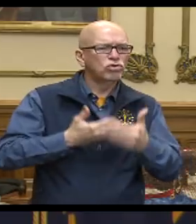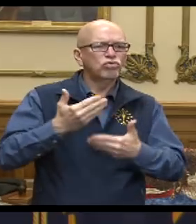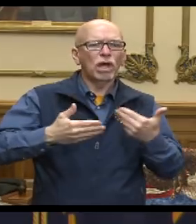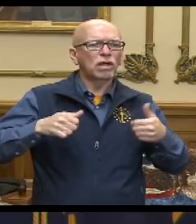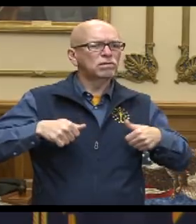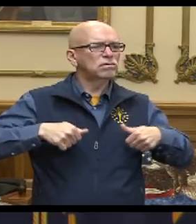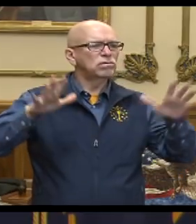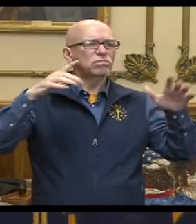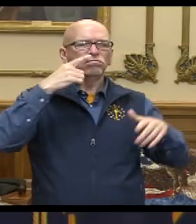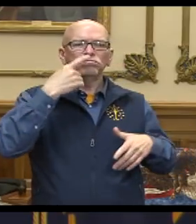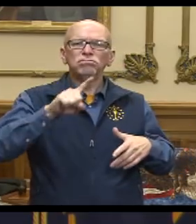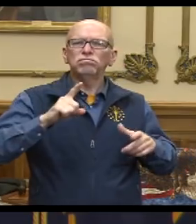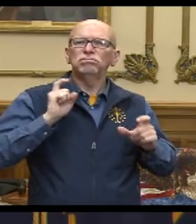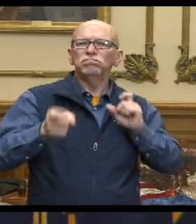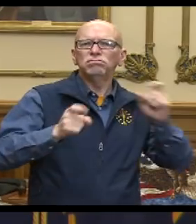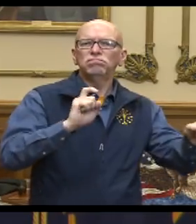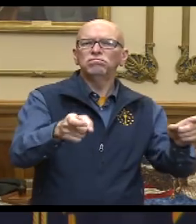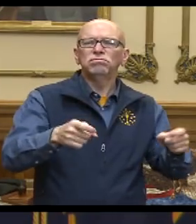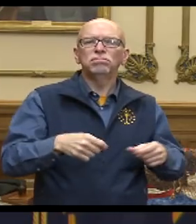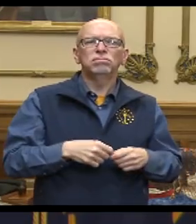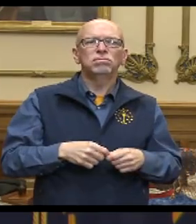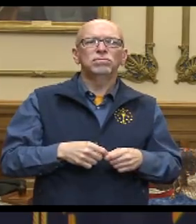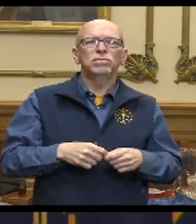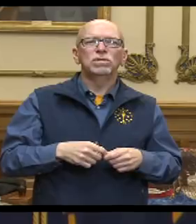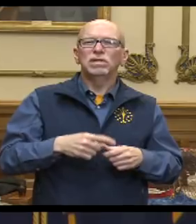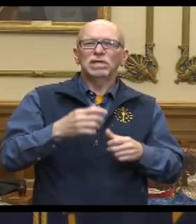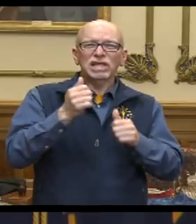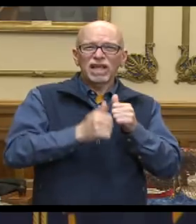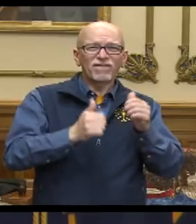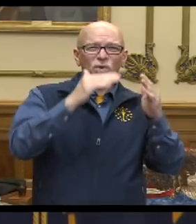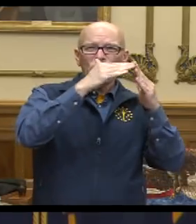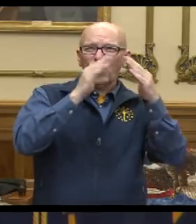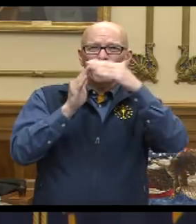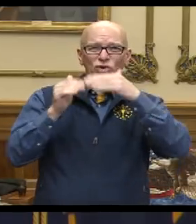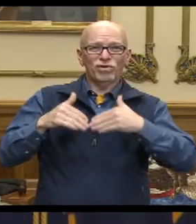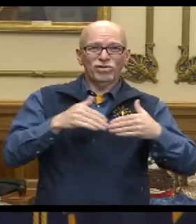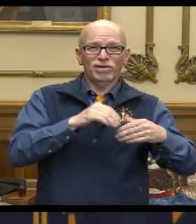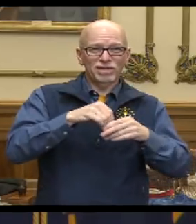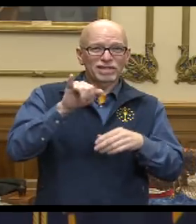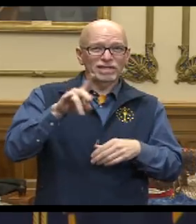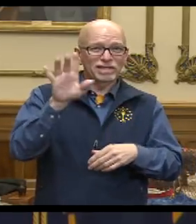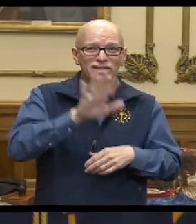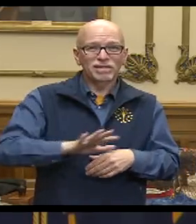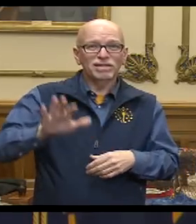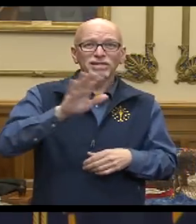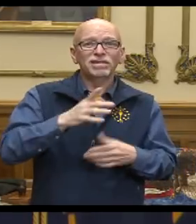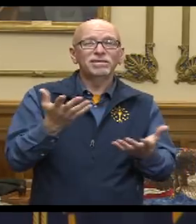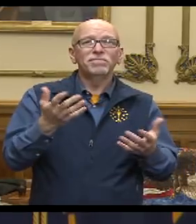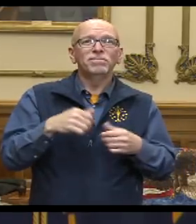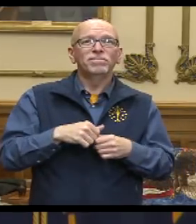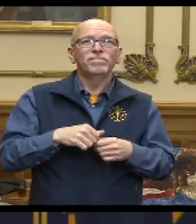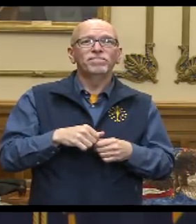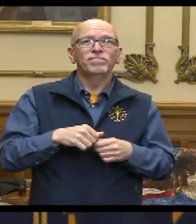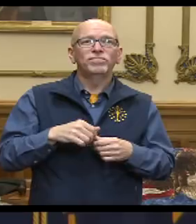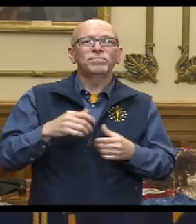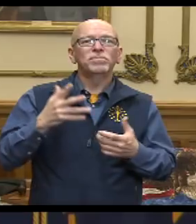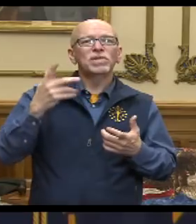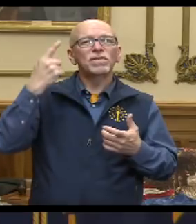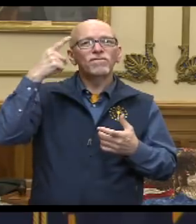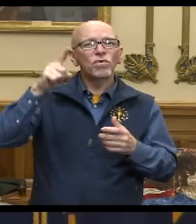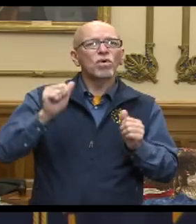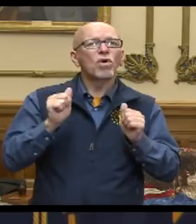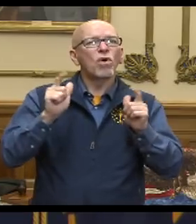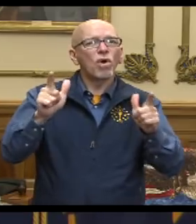sacrifice coming out in every corner of our state. On behalf of all